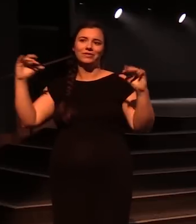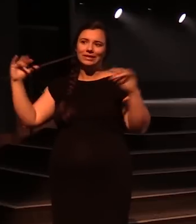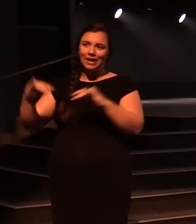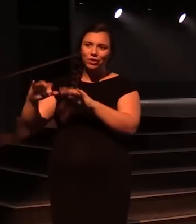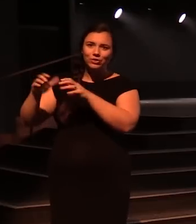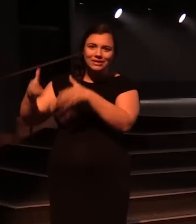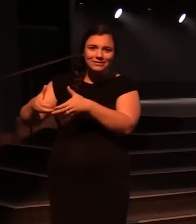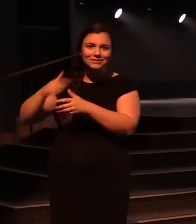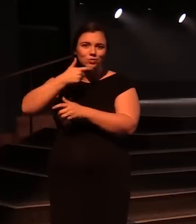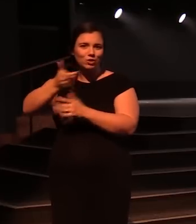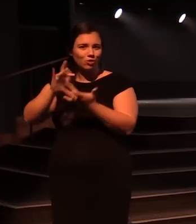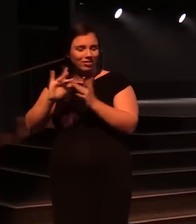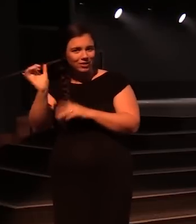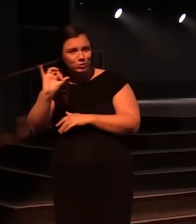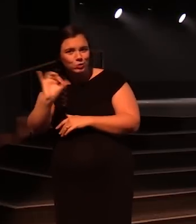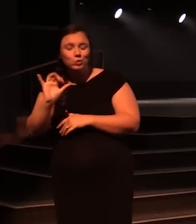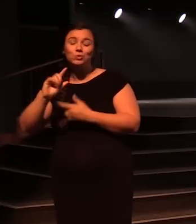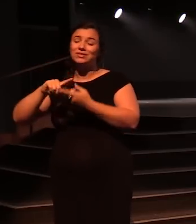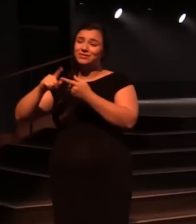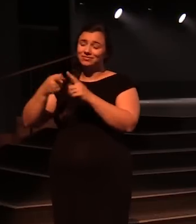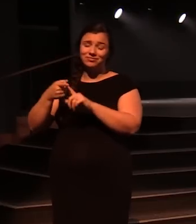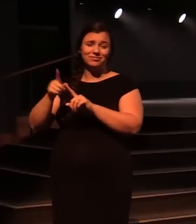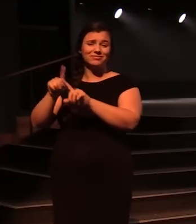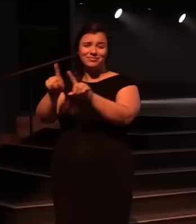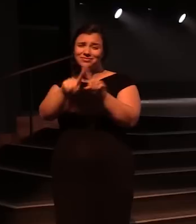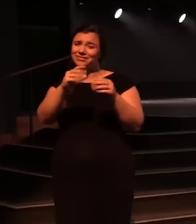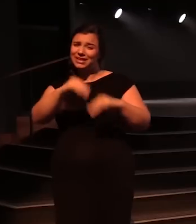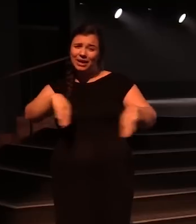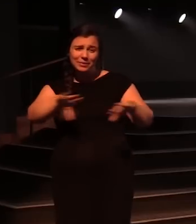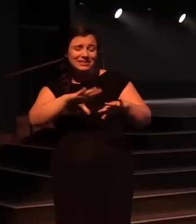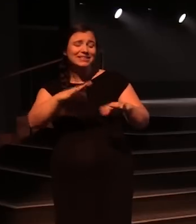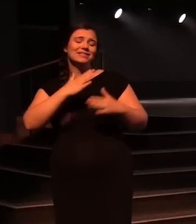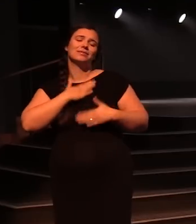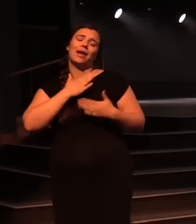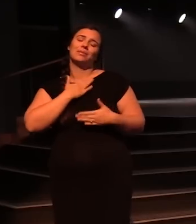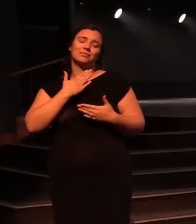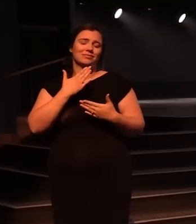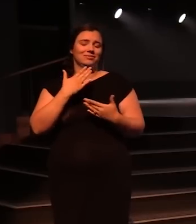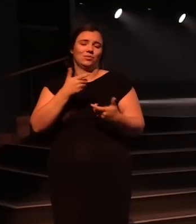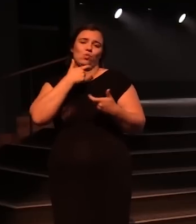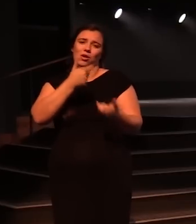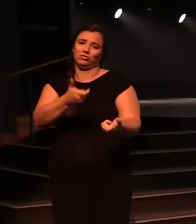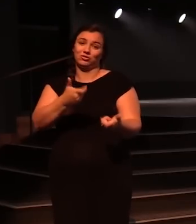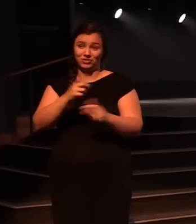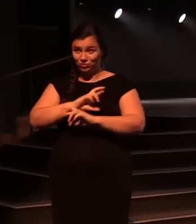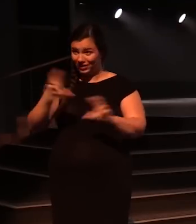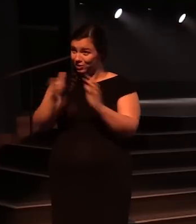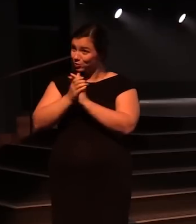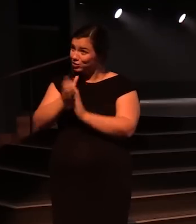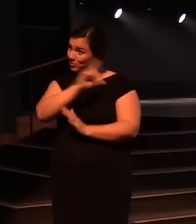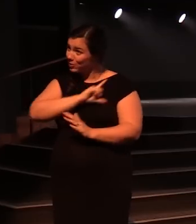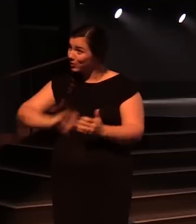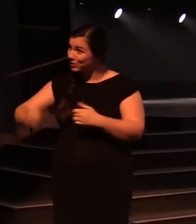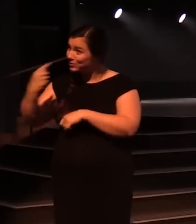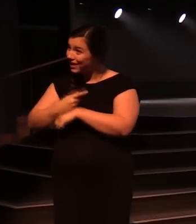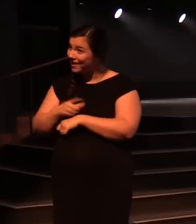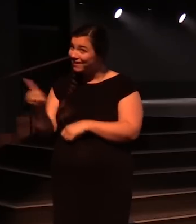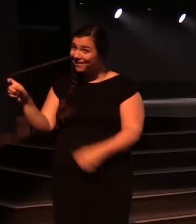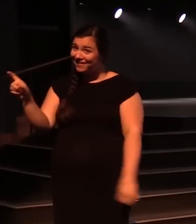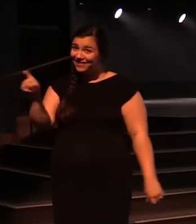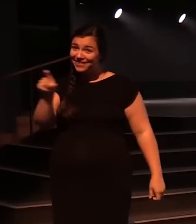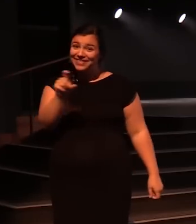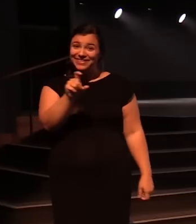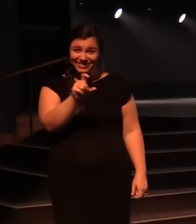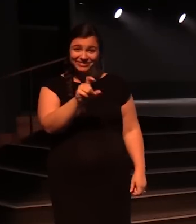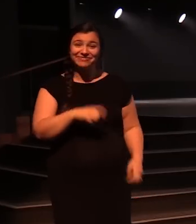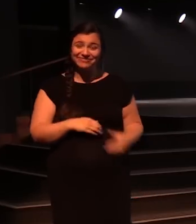anyone watching online, our prison campuses. We're so glad that you've tuned in. Is anyone ready to worship the Lord today? Well,